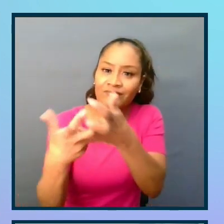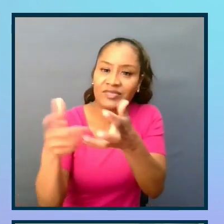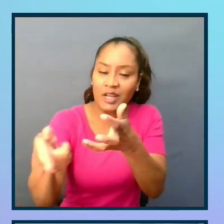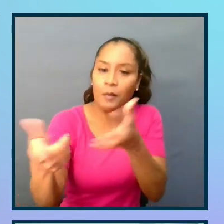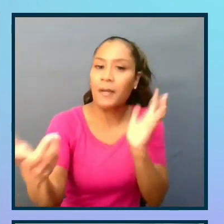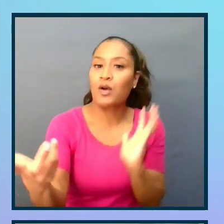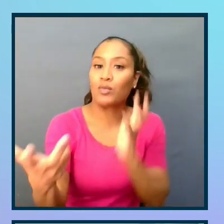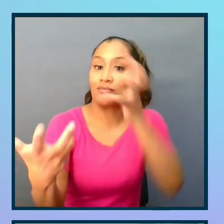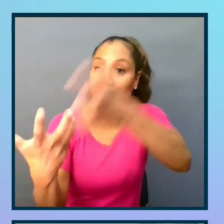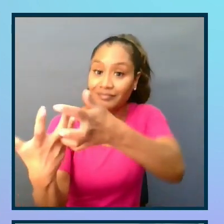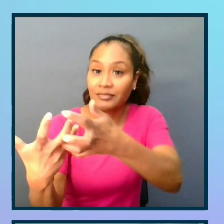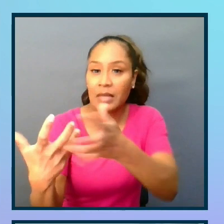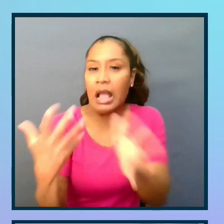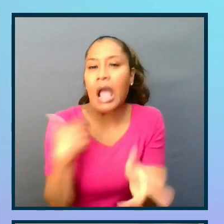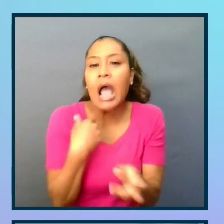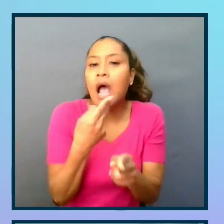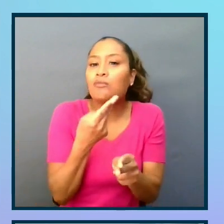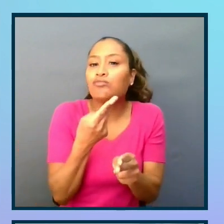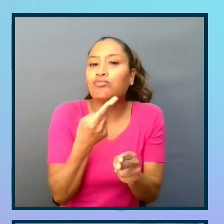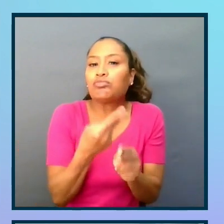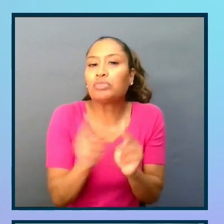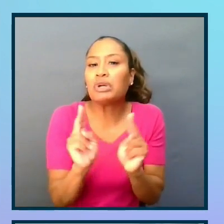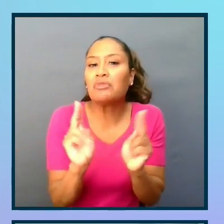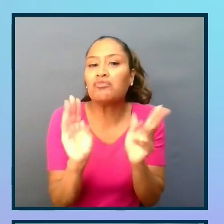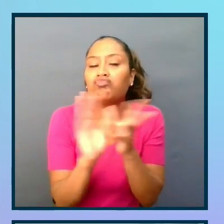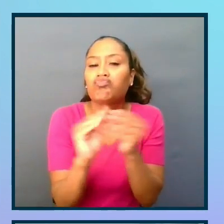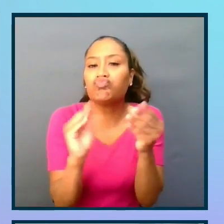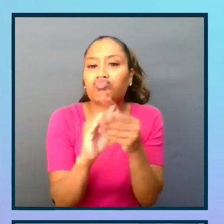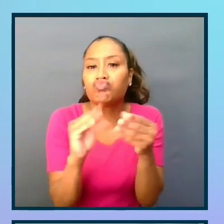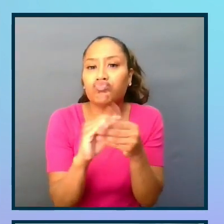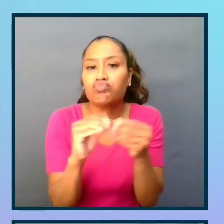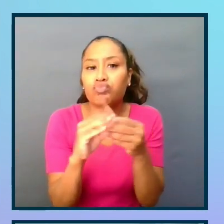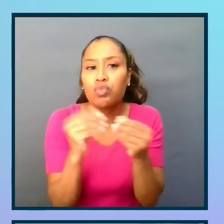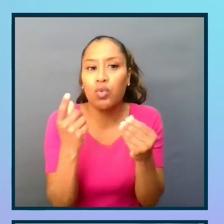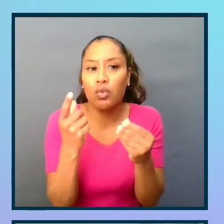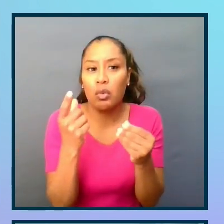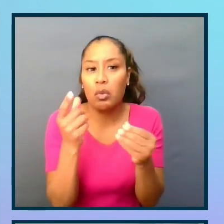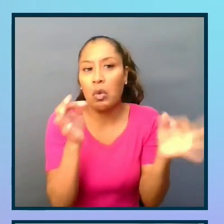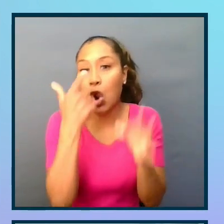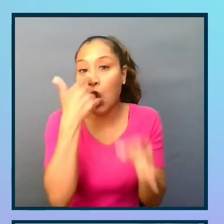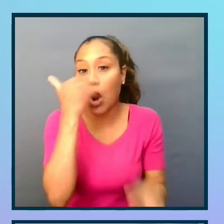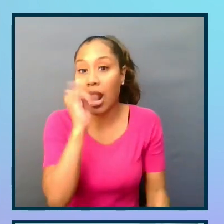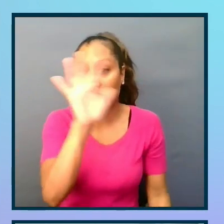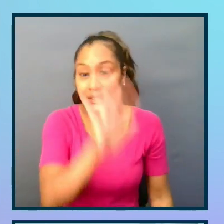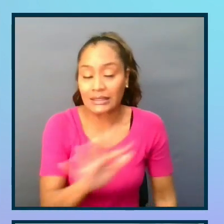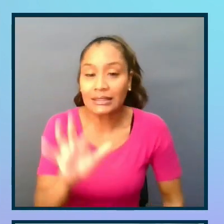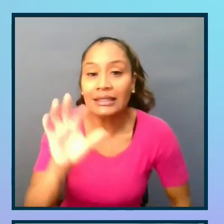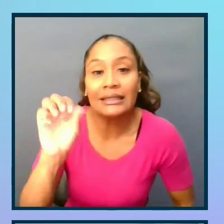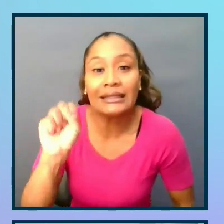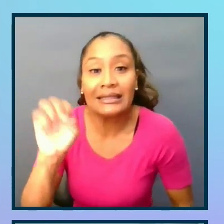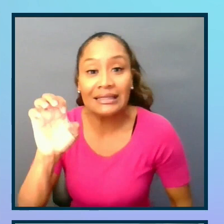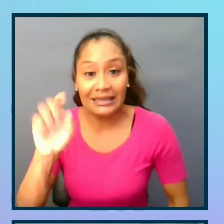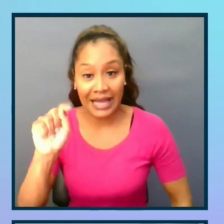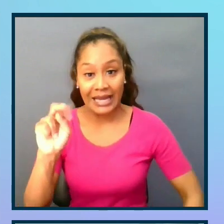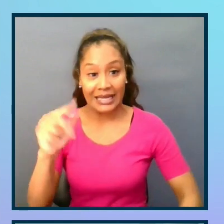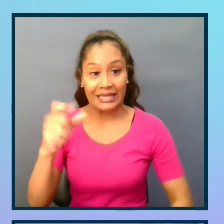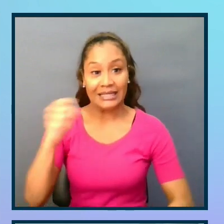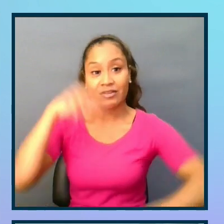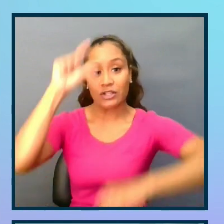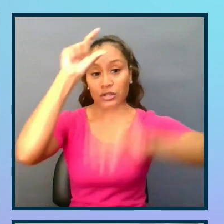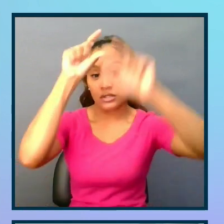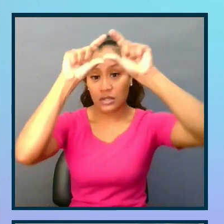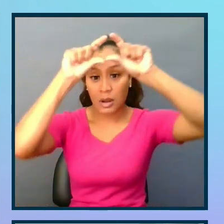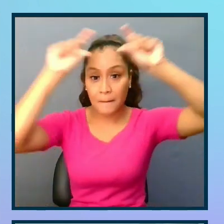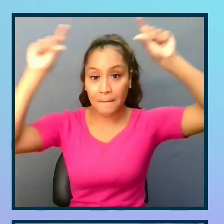going to briefly articulate what we're looking at right now. The settings area, there's a top bar, and then after that,